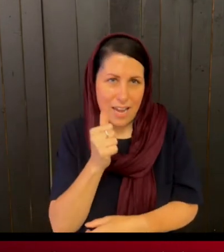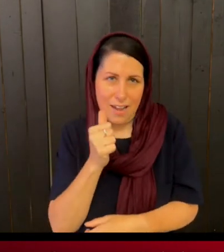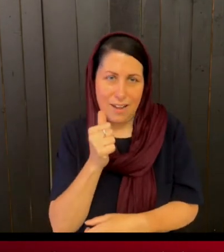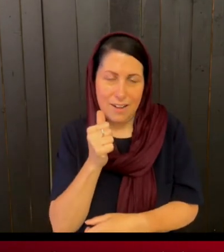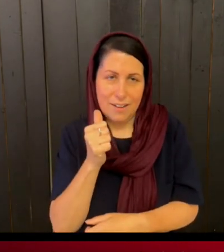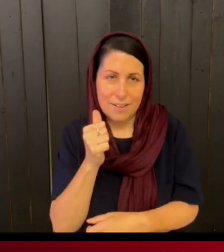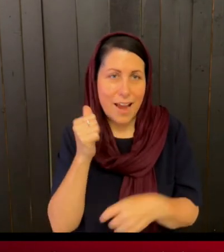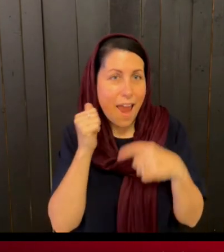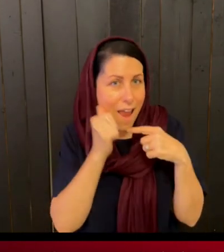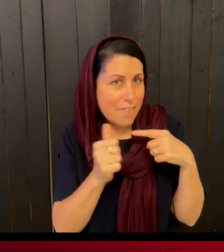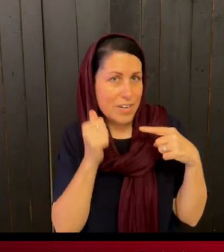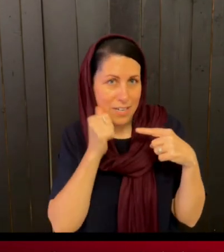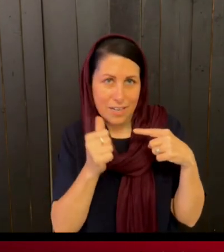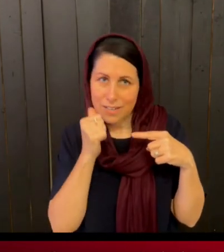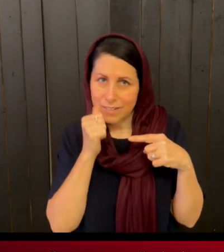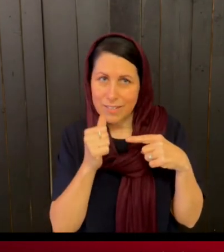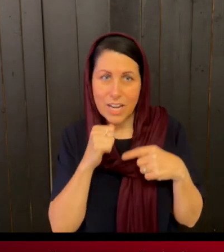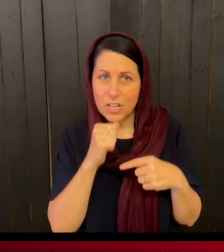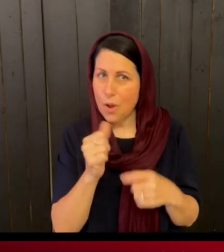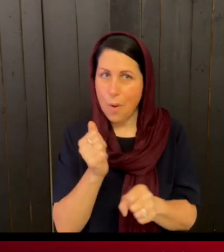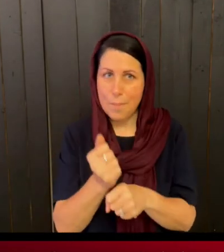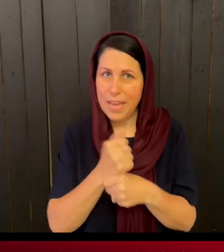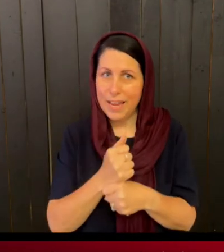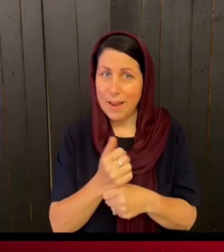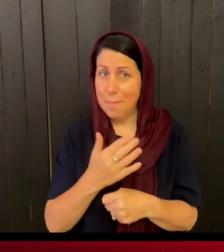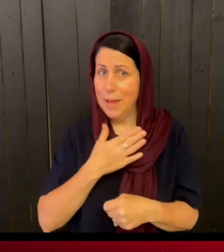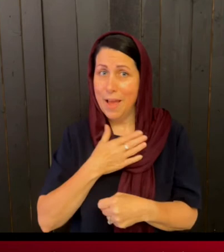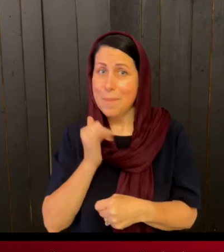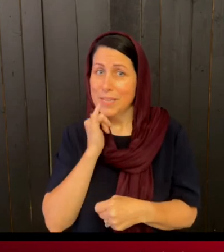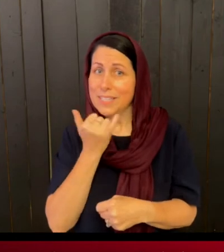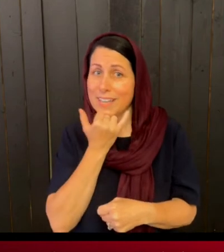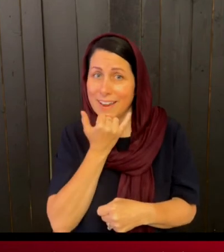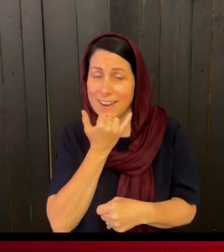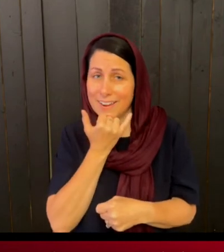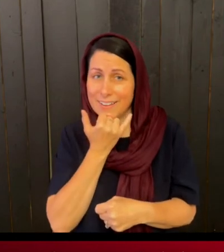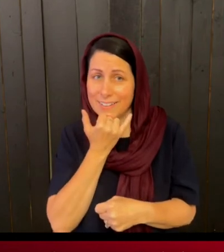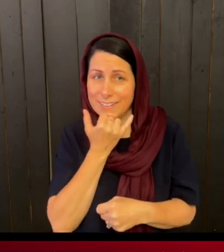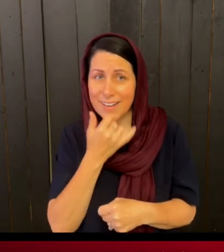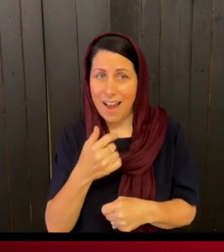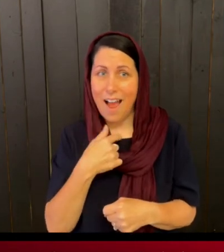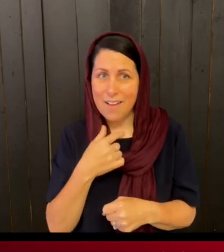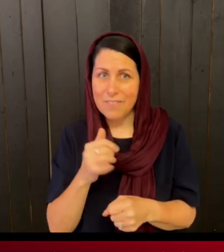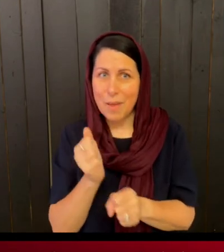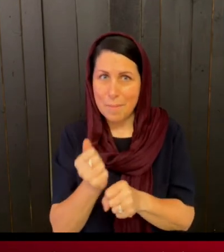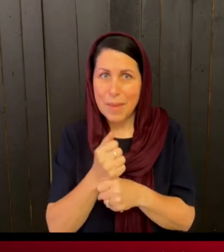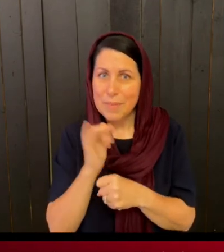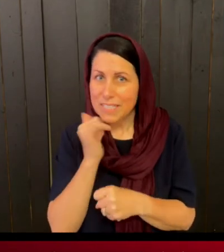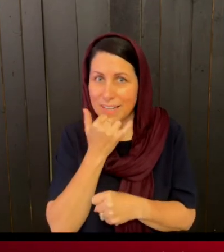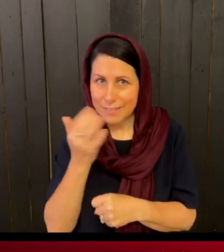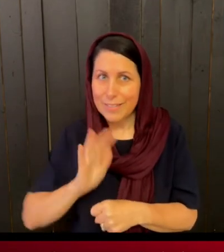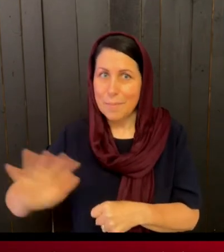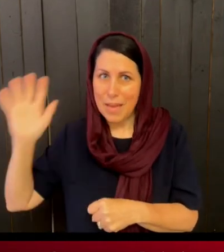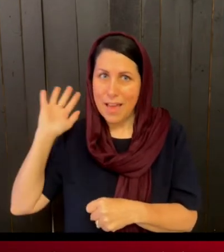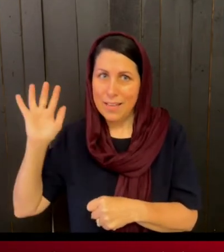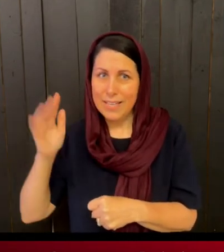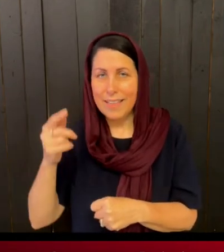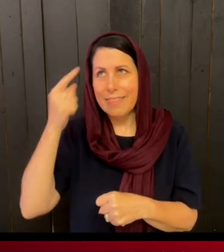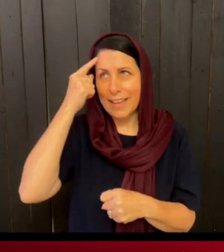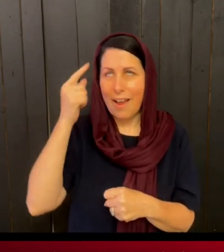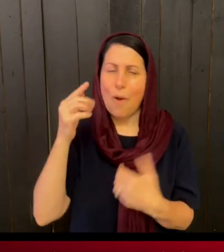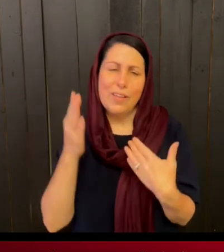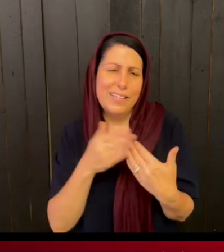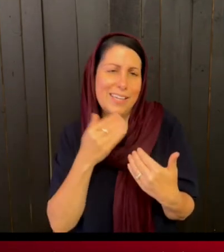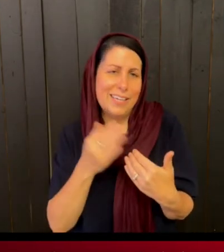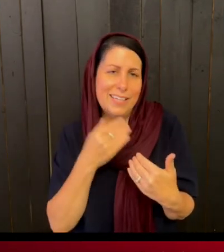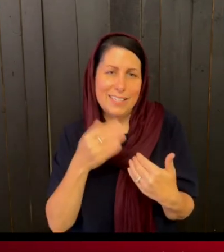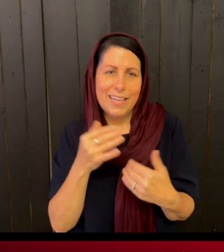So don't make the mistake I've made in the past at times, thinking that it can become an easy walk once you reach a certain level.